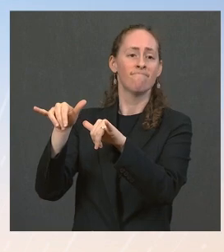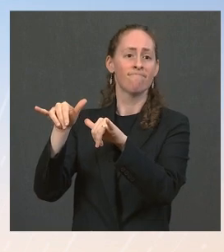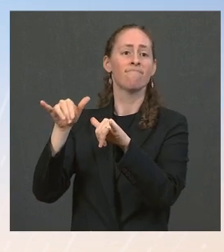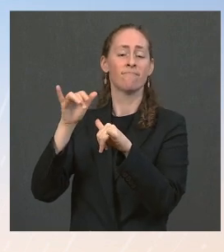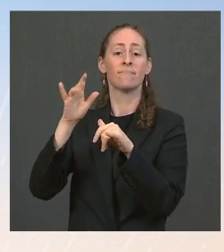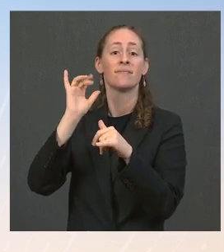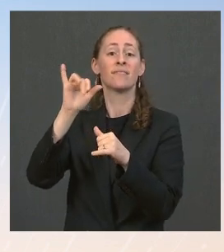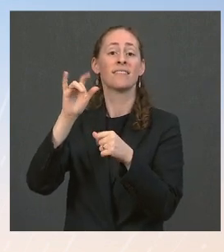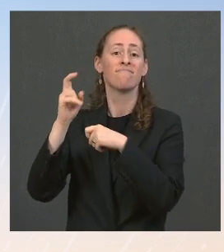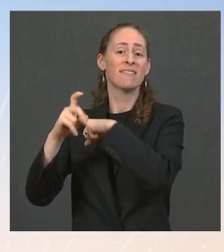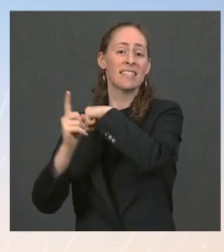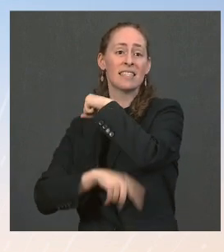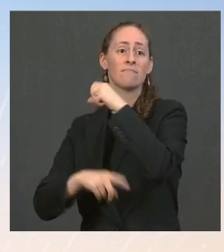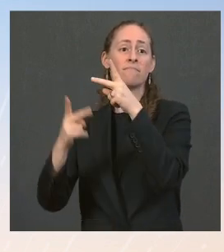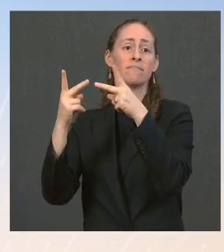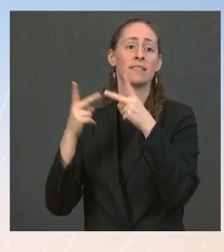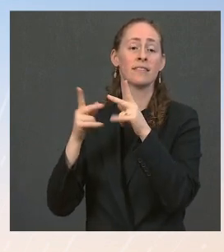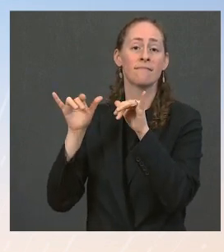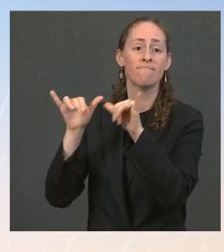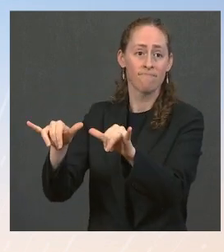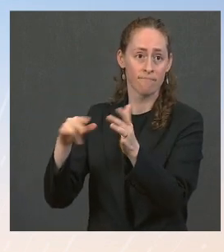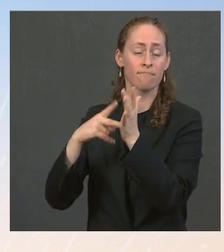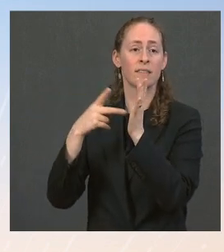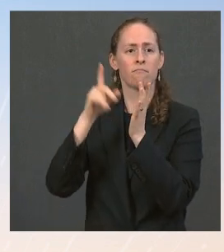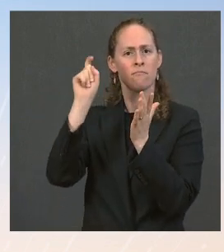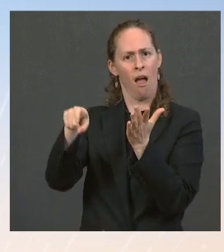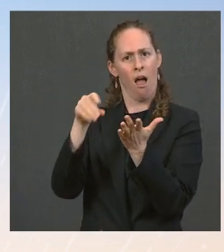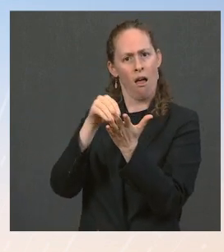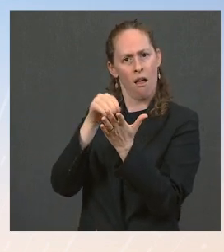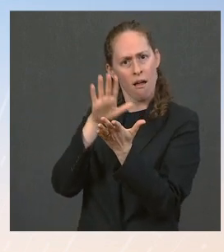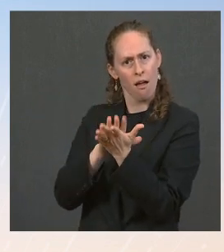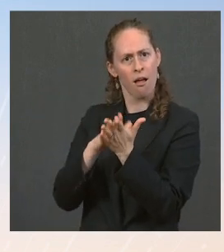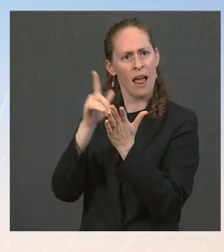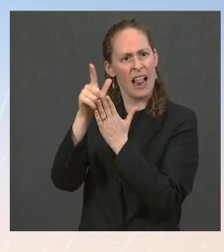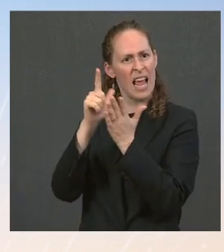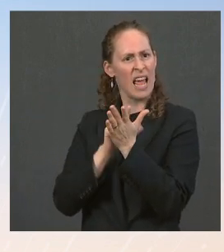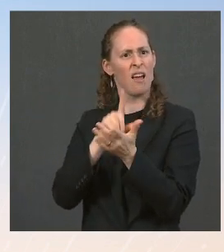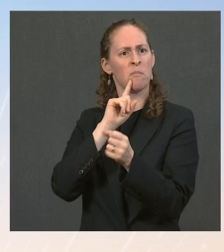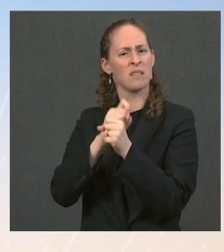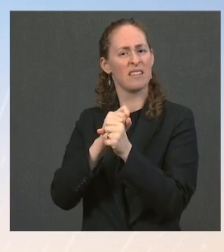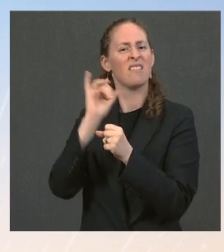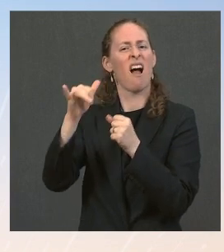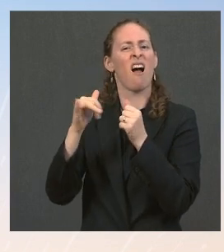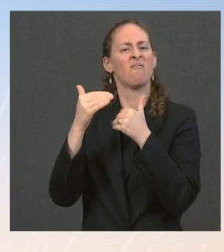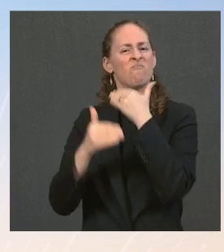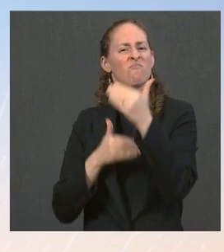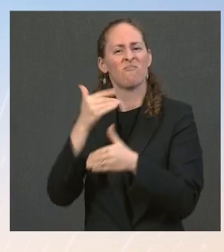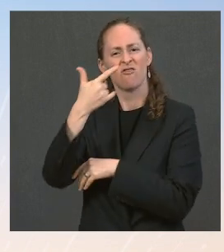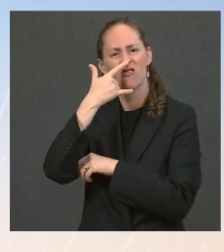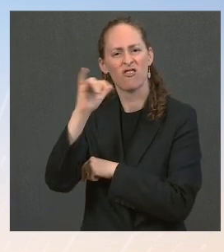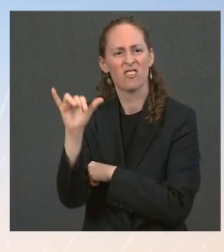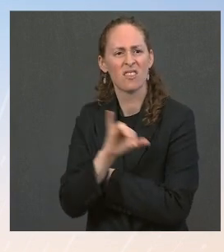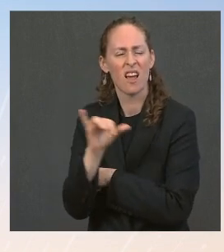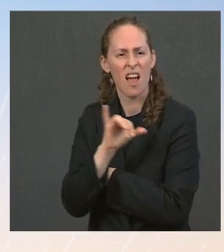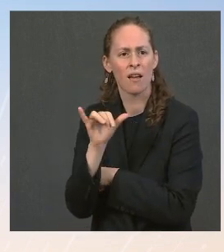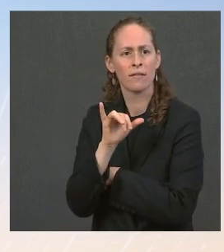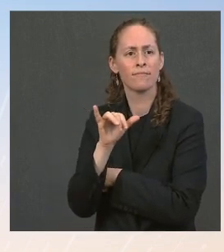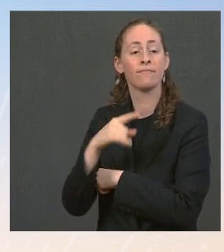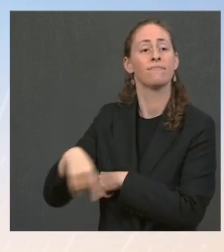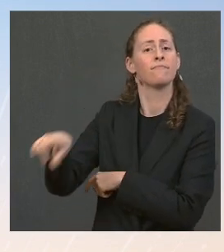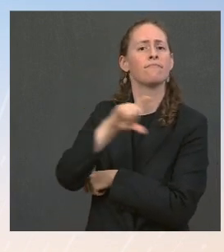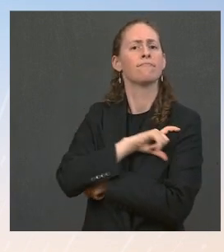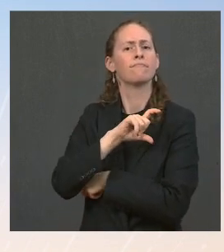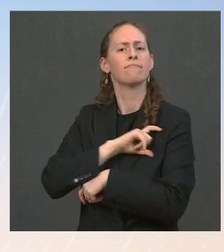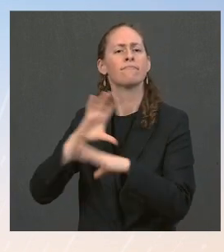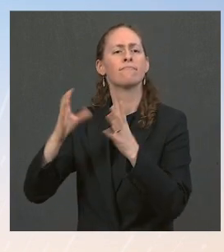required, a legal document, a document they would have. As a part of that process, Border Patrol agents collect biometric and biographic